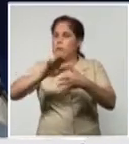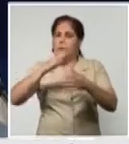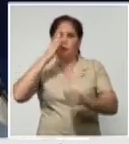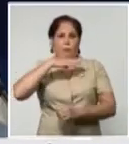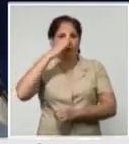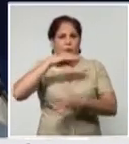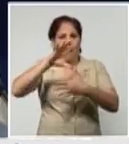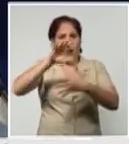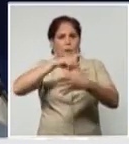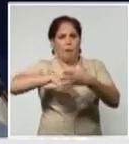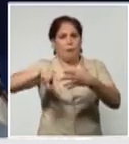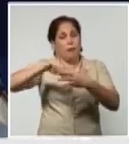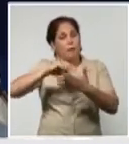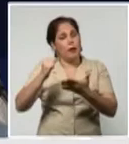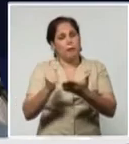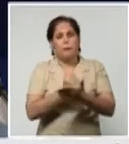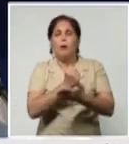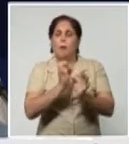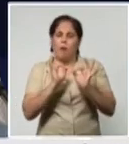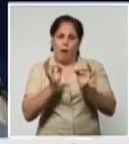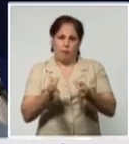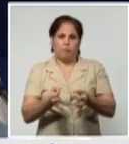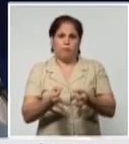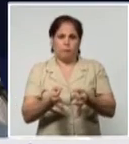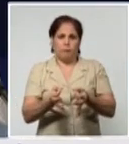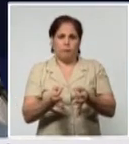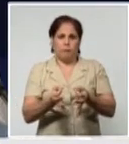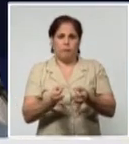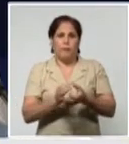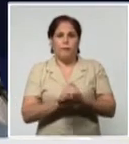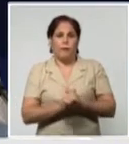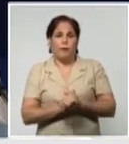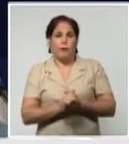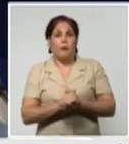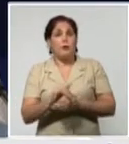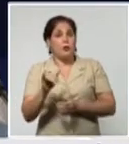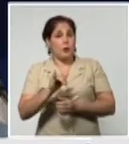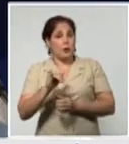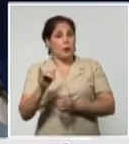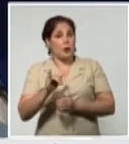resides in the region of Americas, regrettably, and